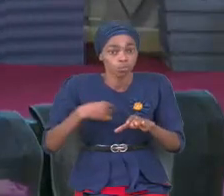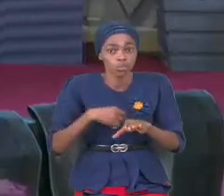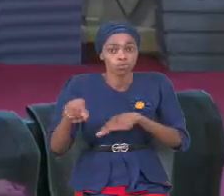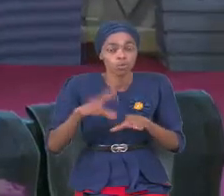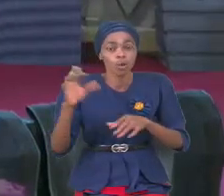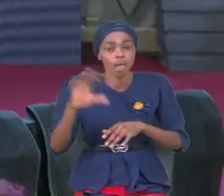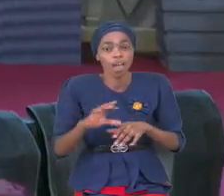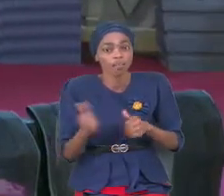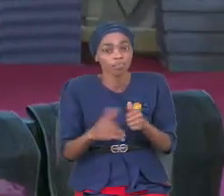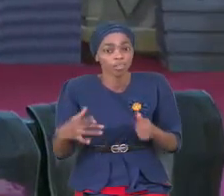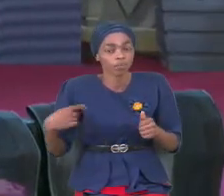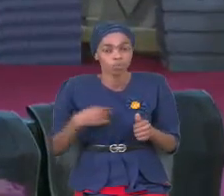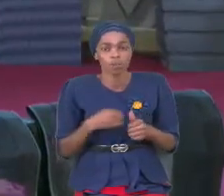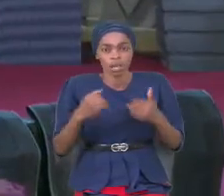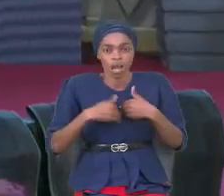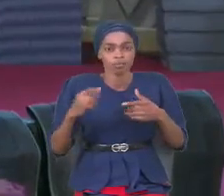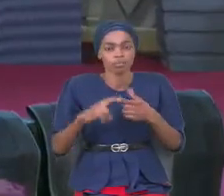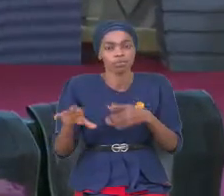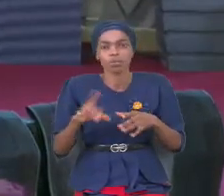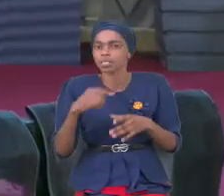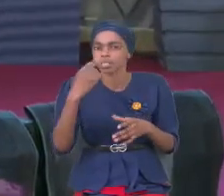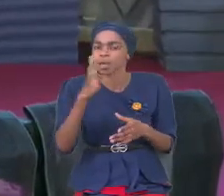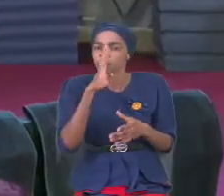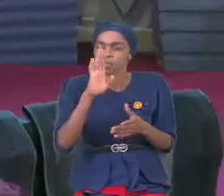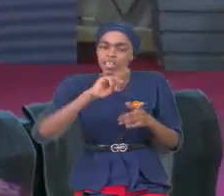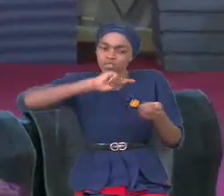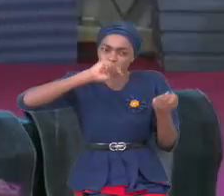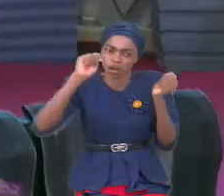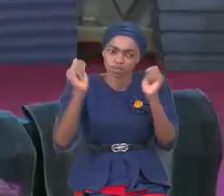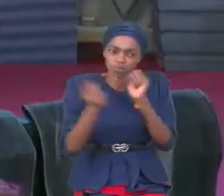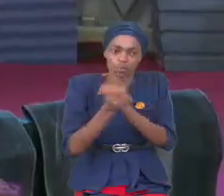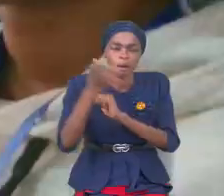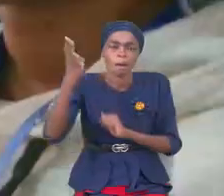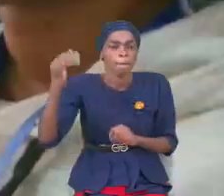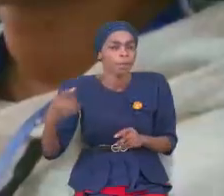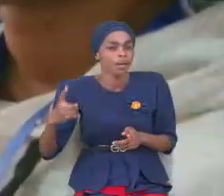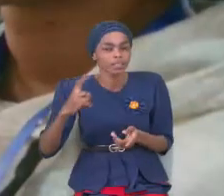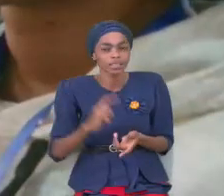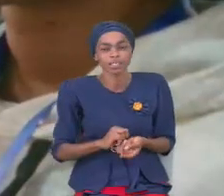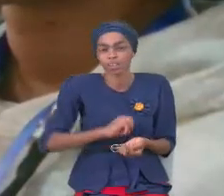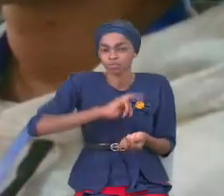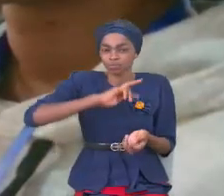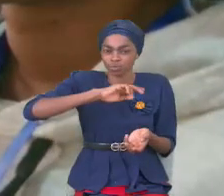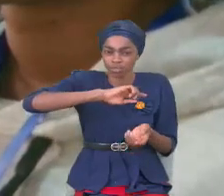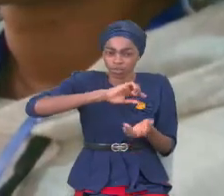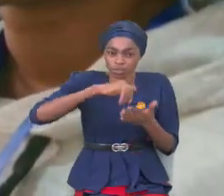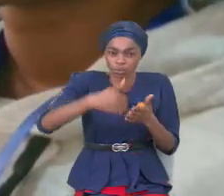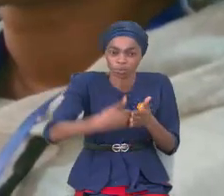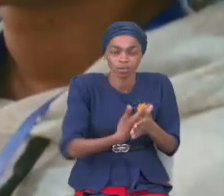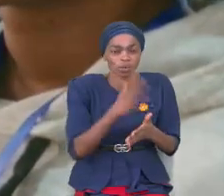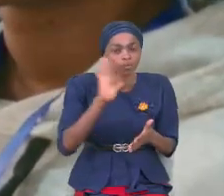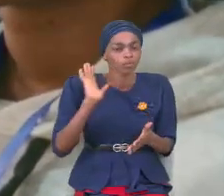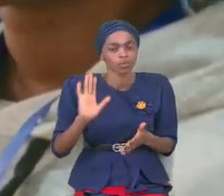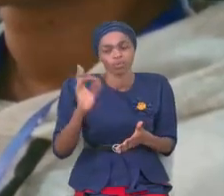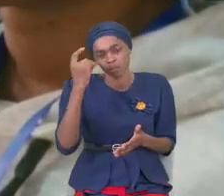transformed by the renewing of your mind, that he may prove what is that good and acceptable and the